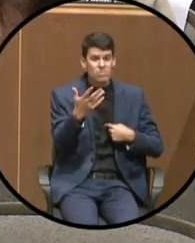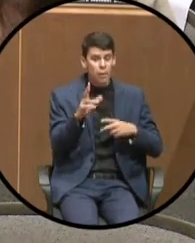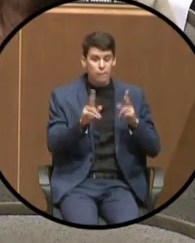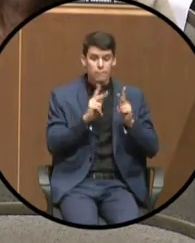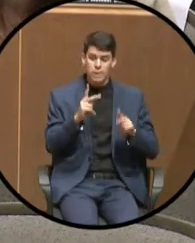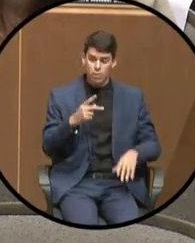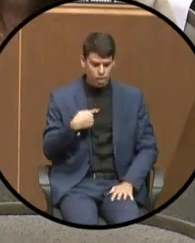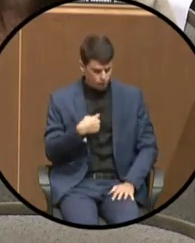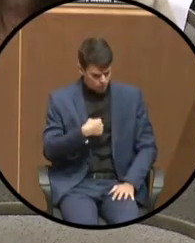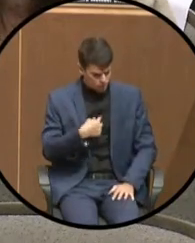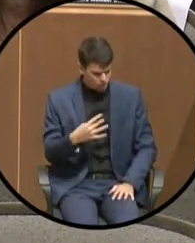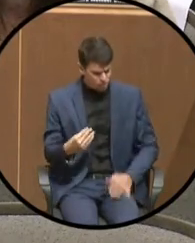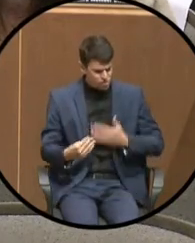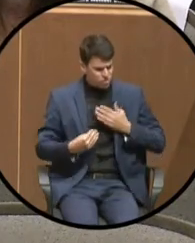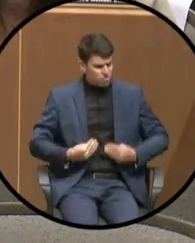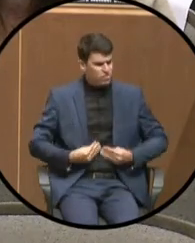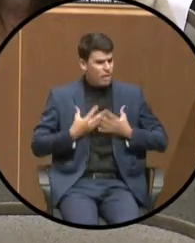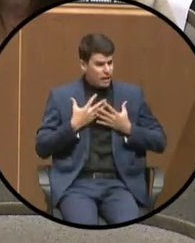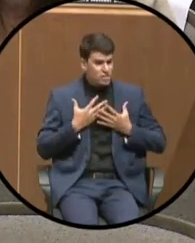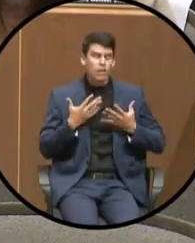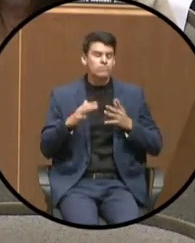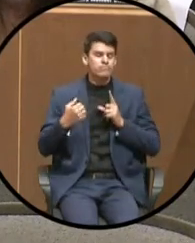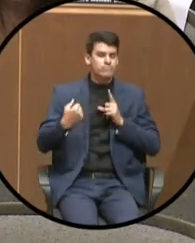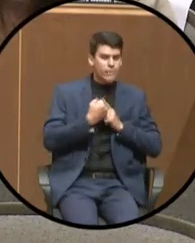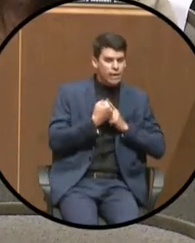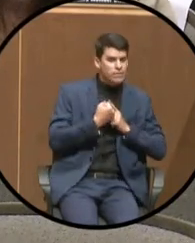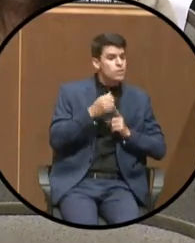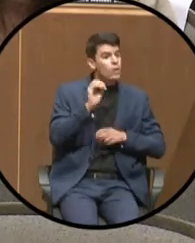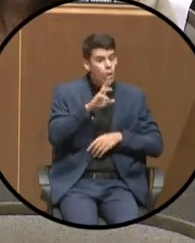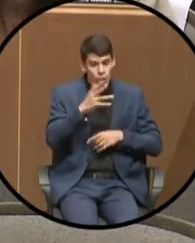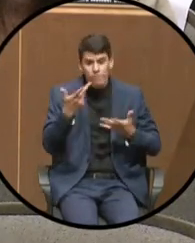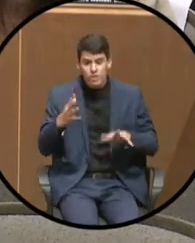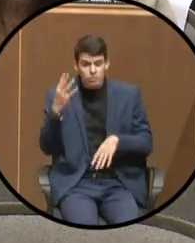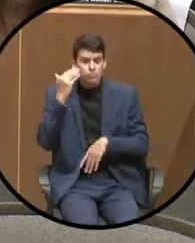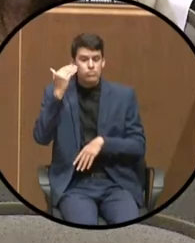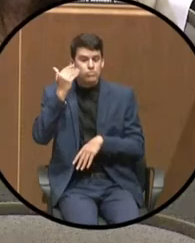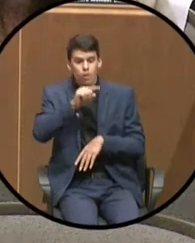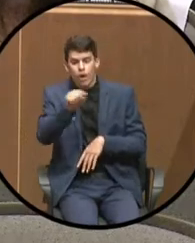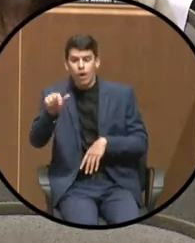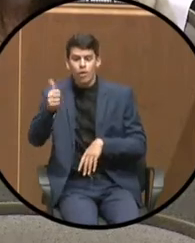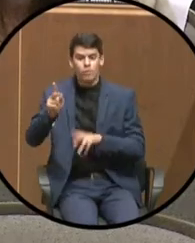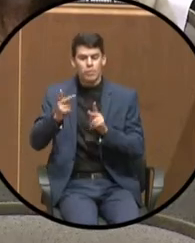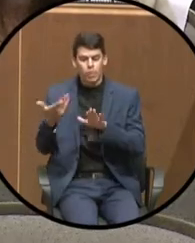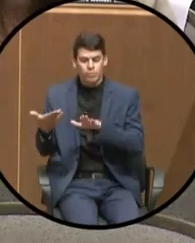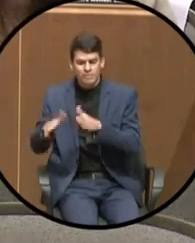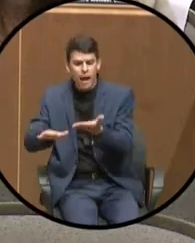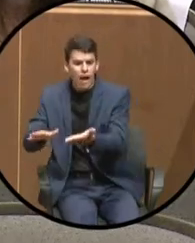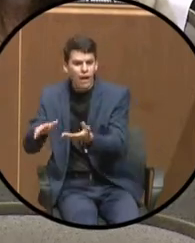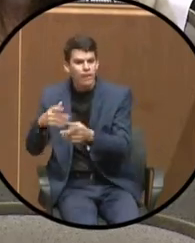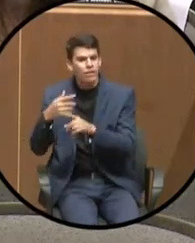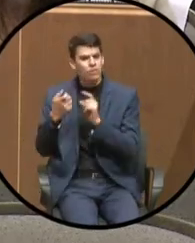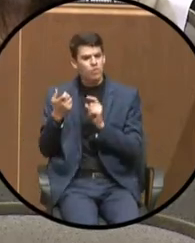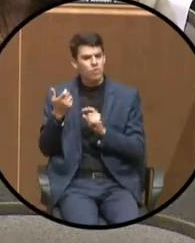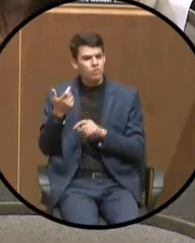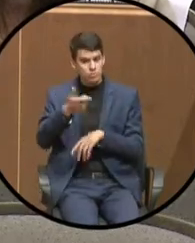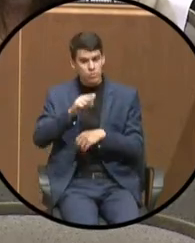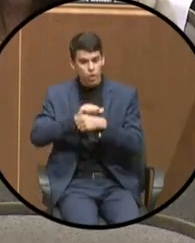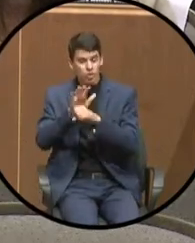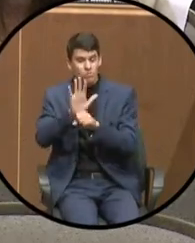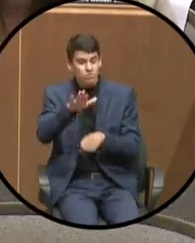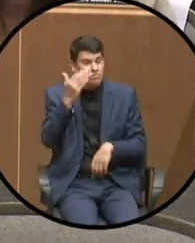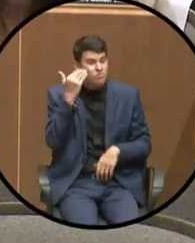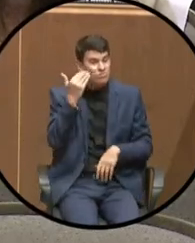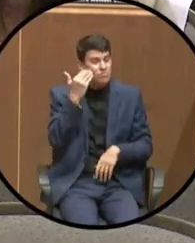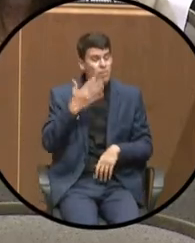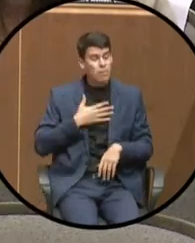by COVID or knows someone who has lost their life or suffers from long-term after effects. I just lost my best friend of almost